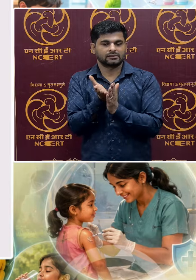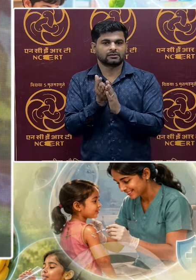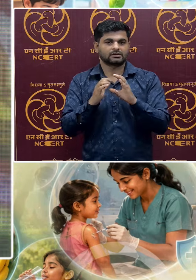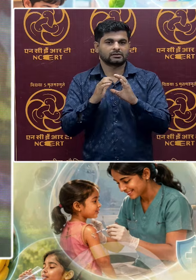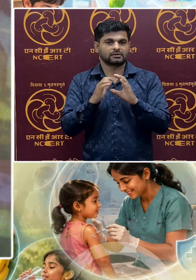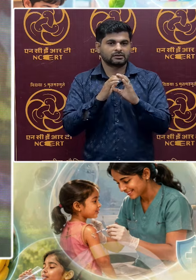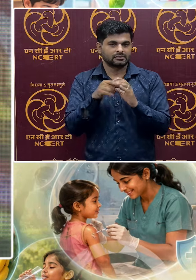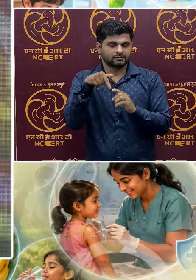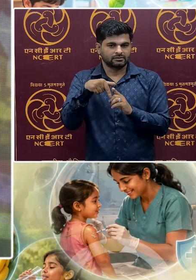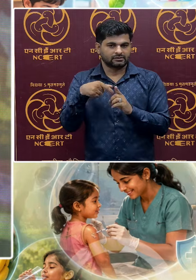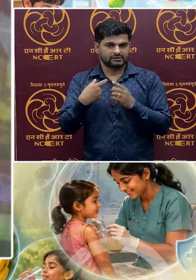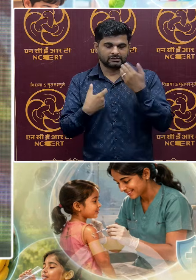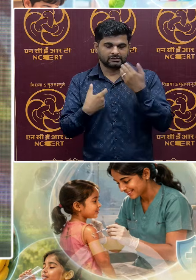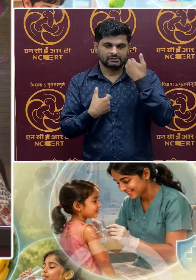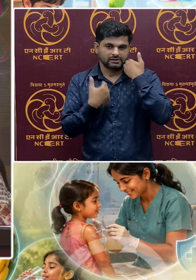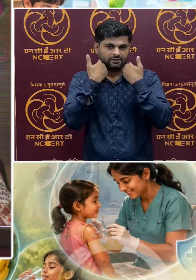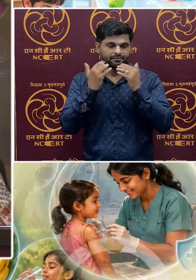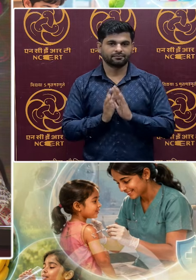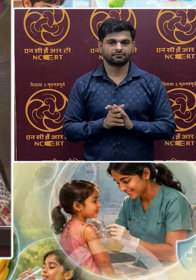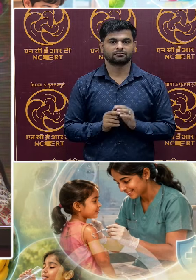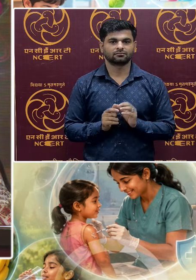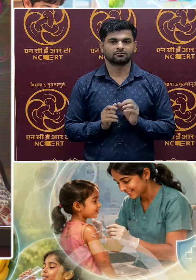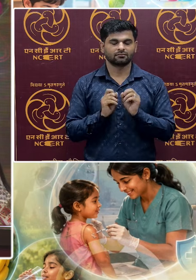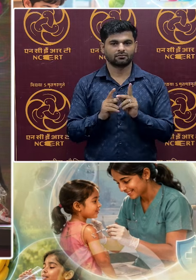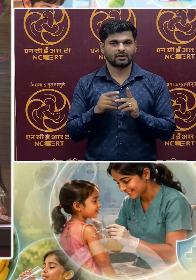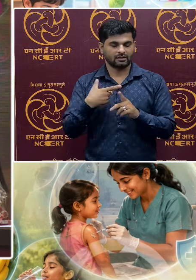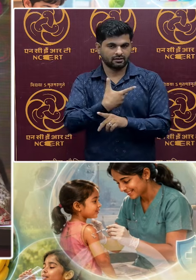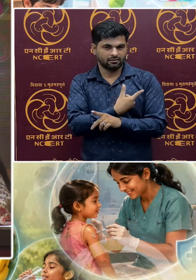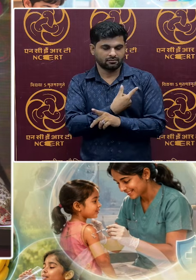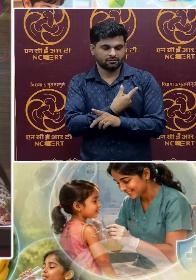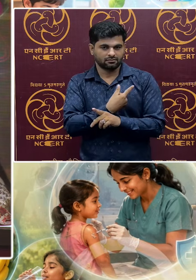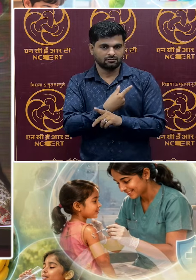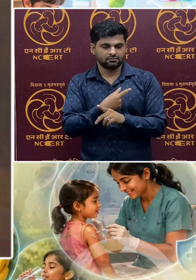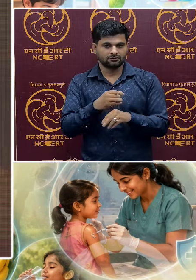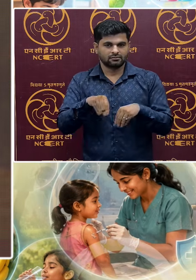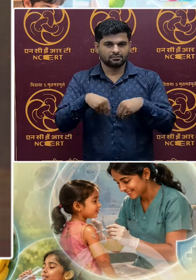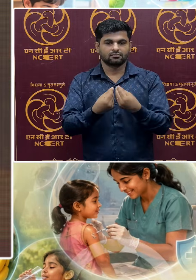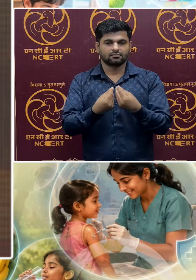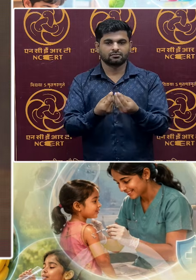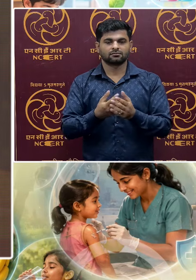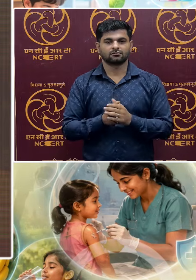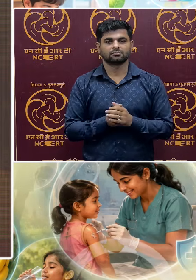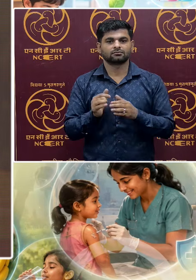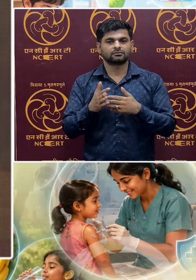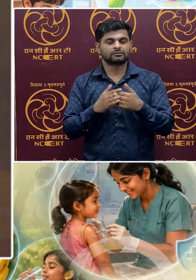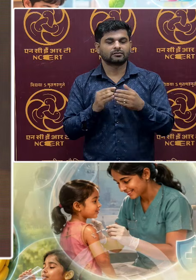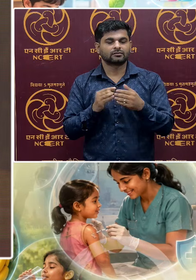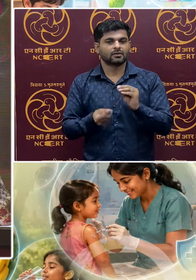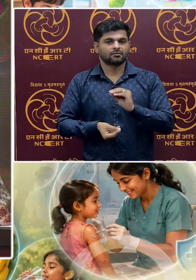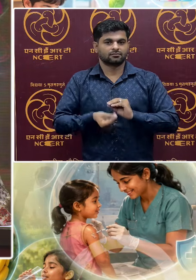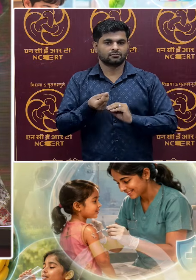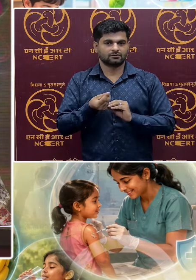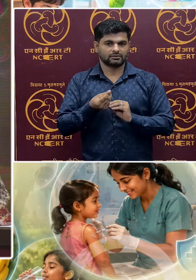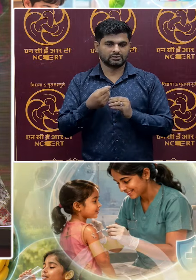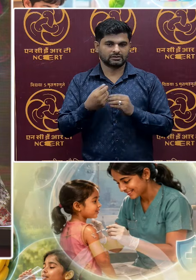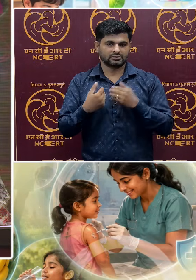communicable diseases. Okay, and there are vaccines for almost a lot of diseases,